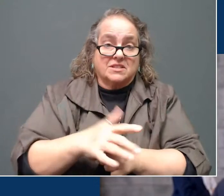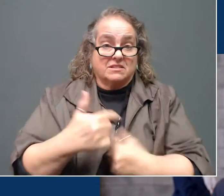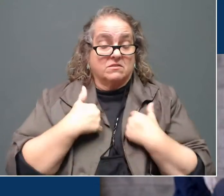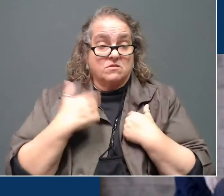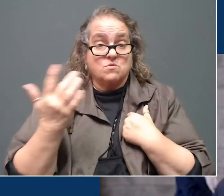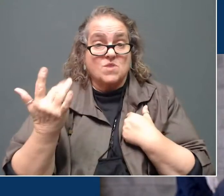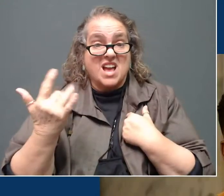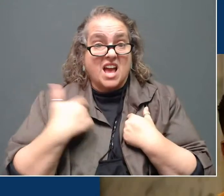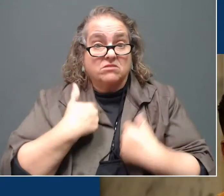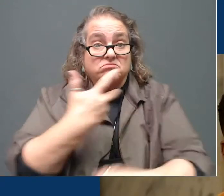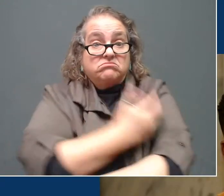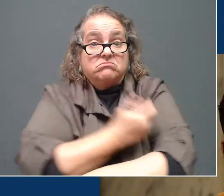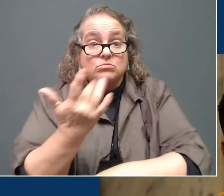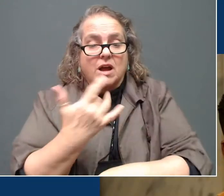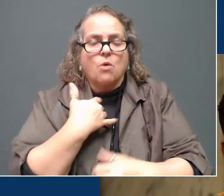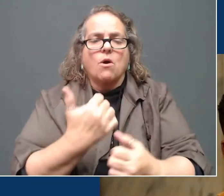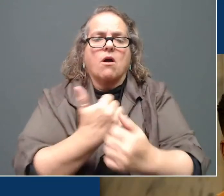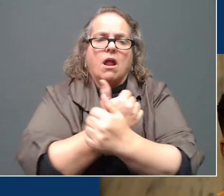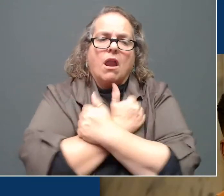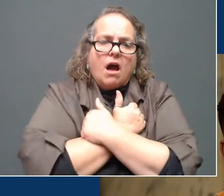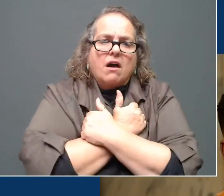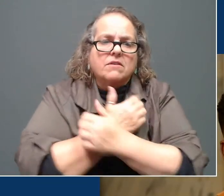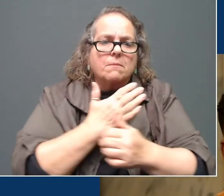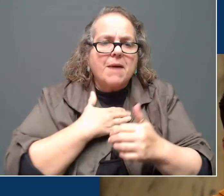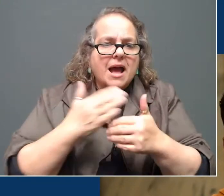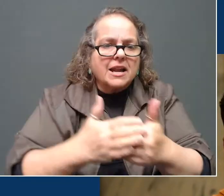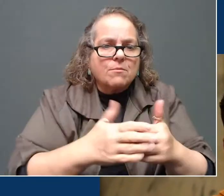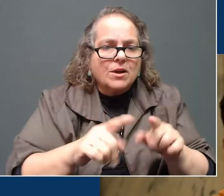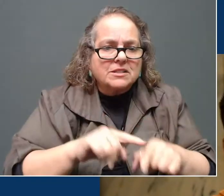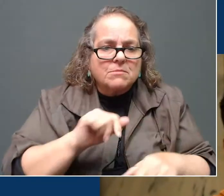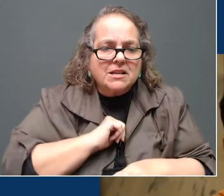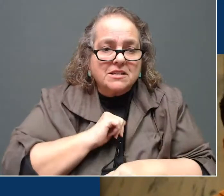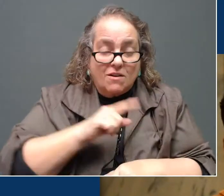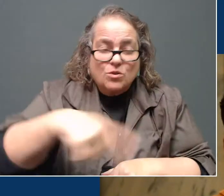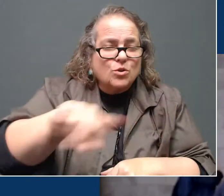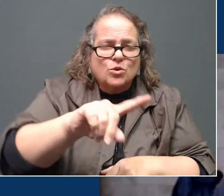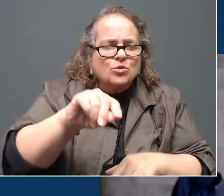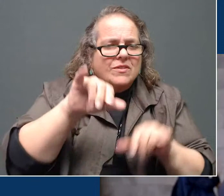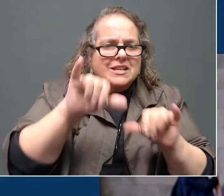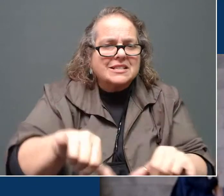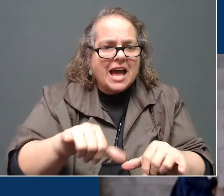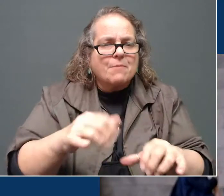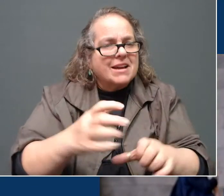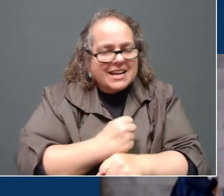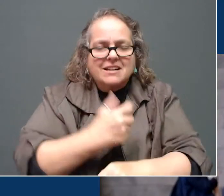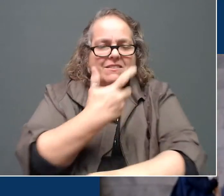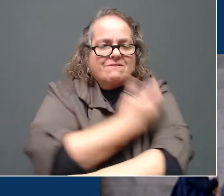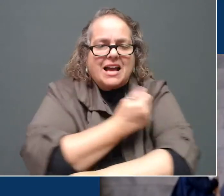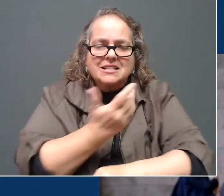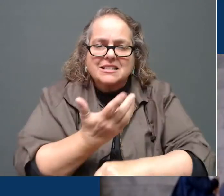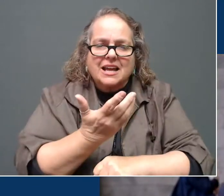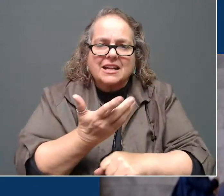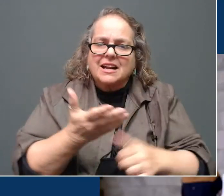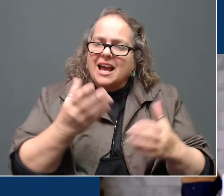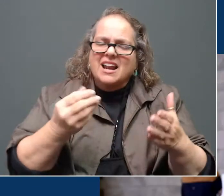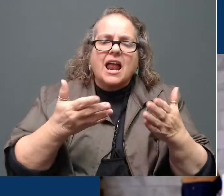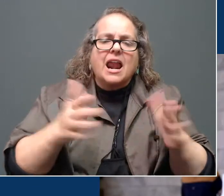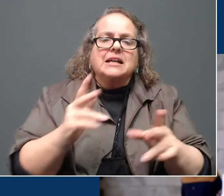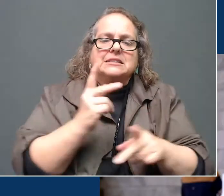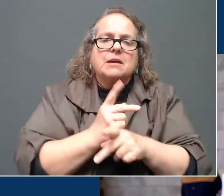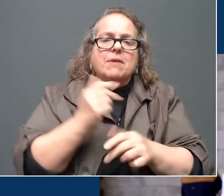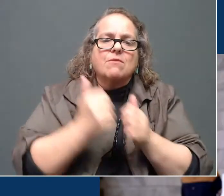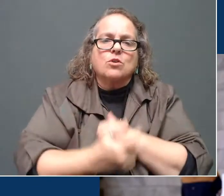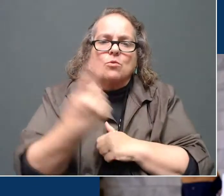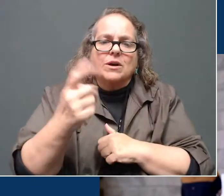I want to love my neighbor as myself. So you guys do the same, get vaccinated, and let's keep everyone safe. I